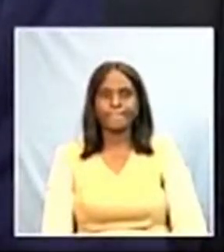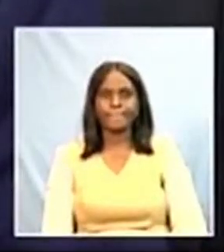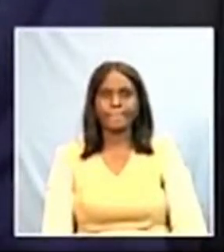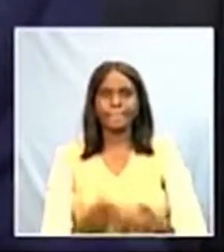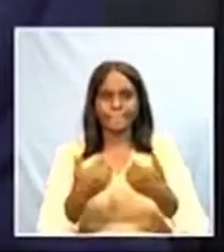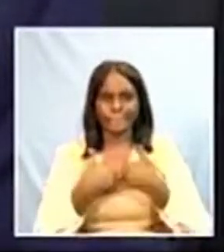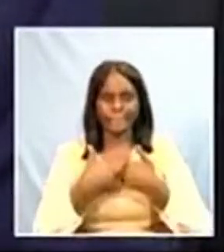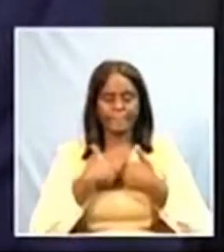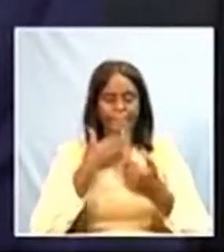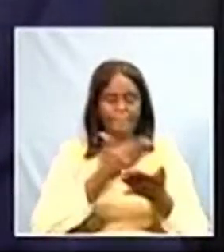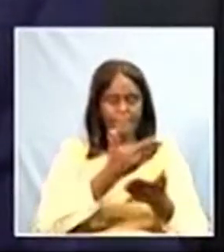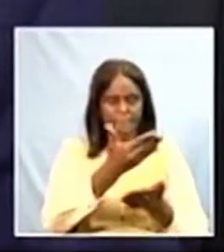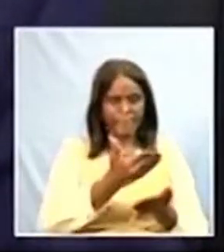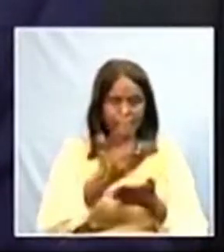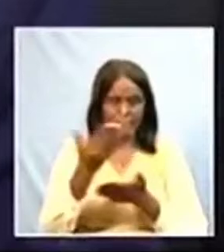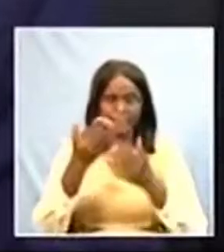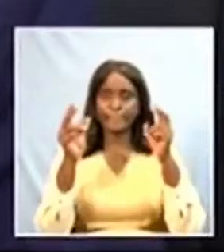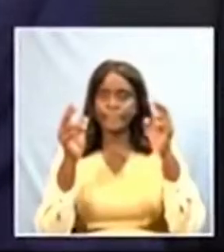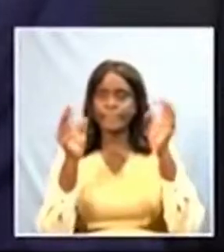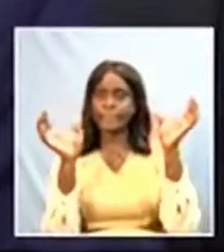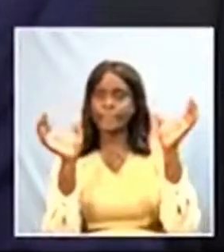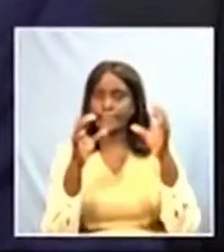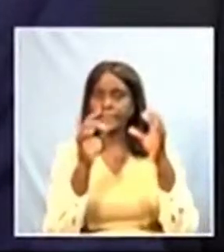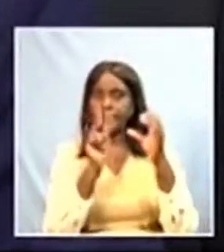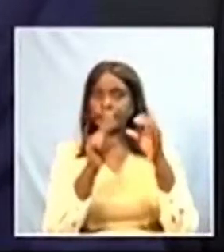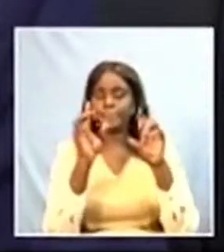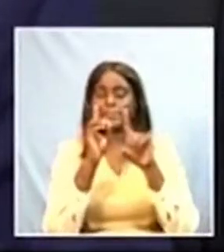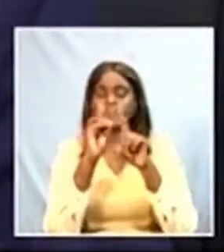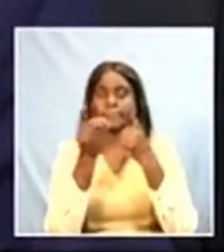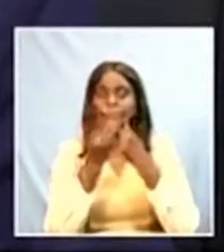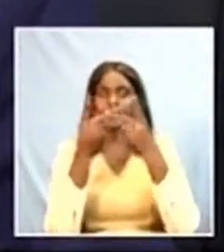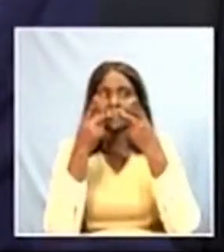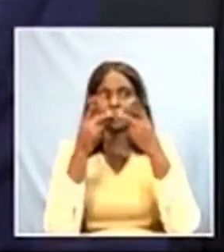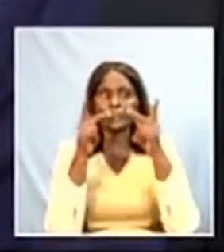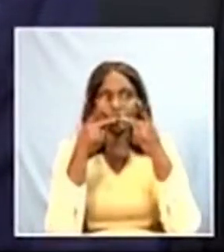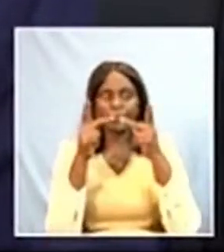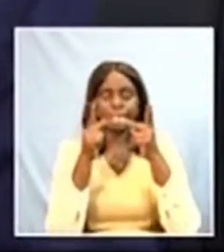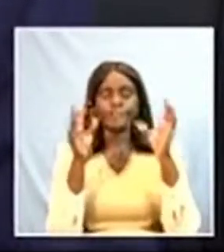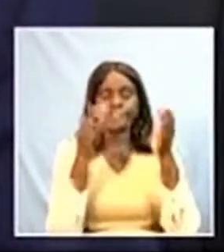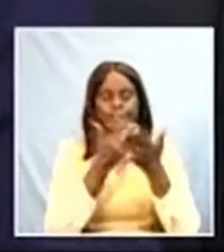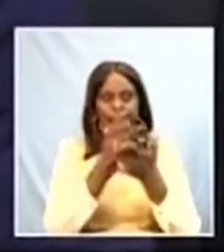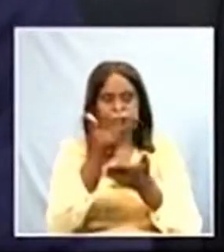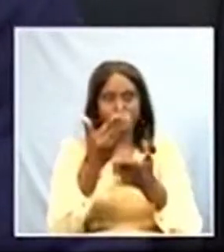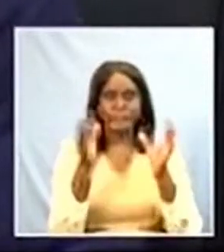there was a procurement committee, district public procurement committee,